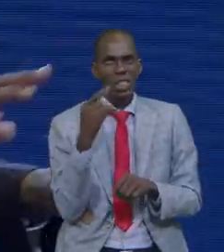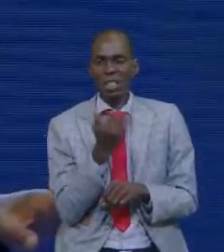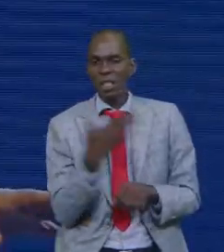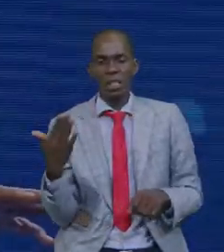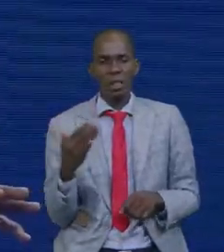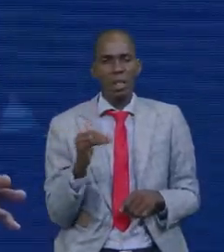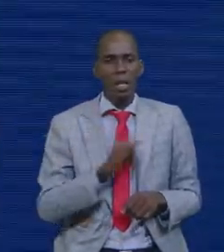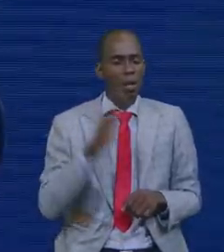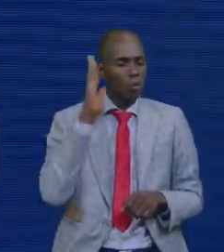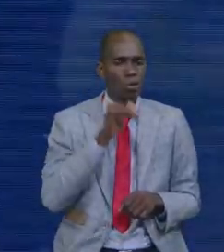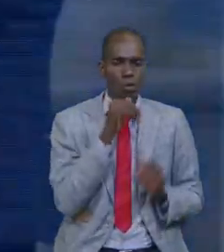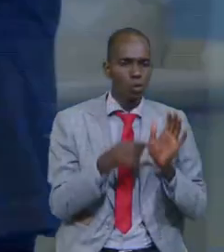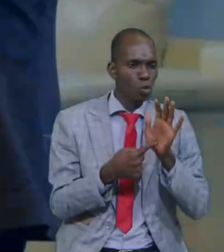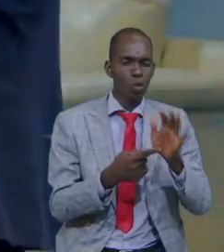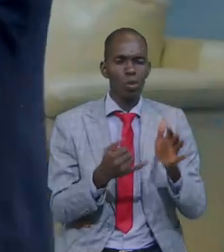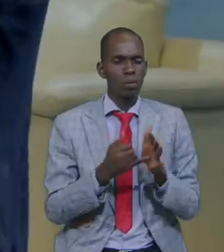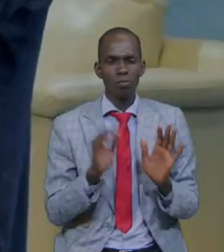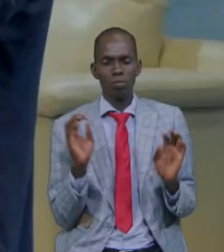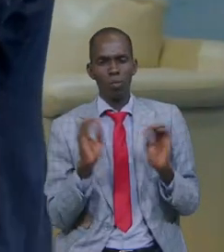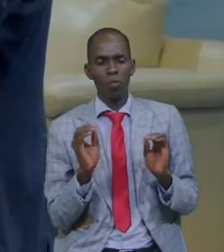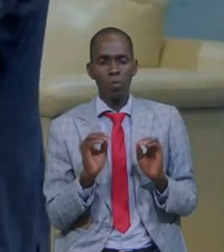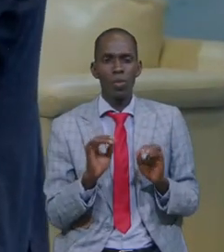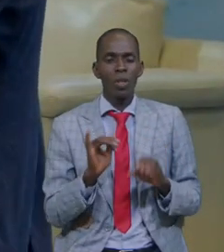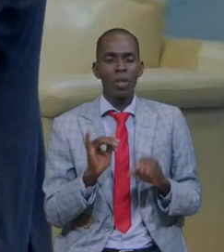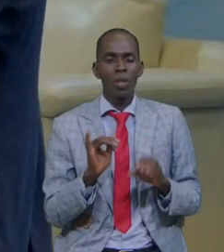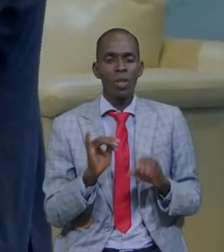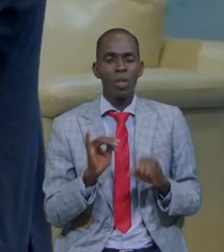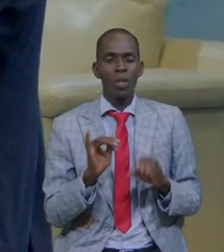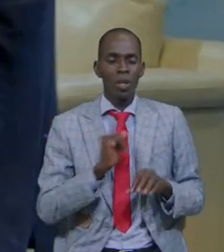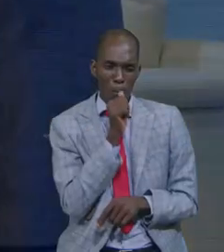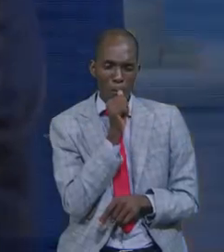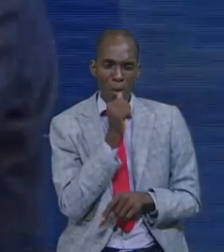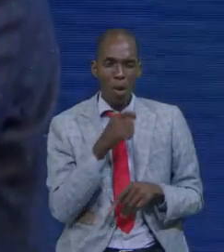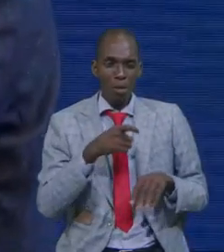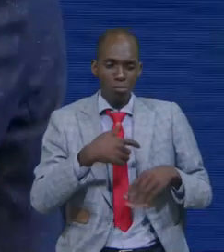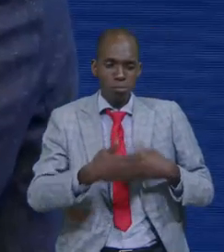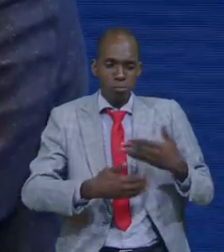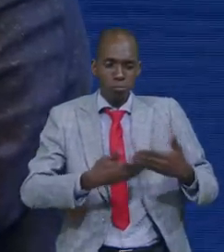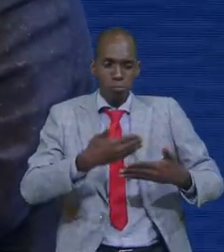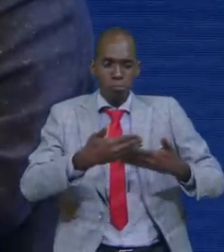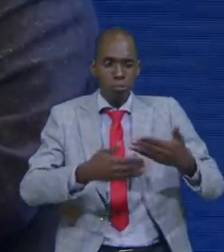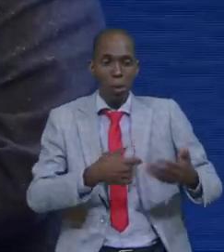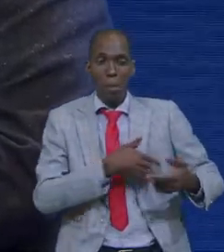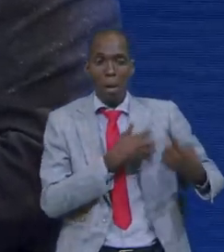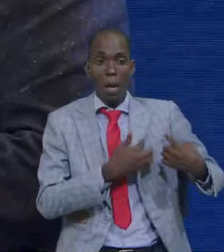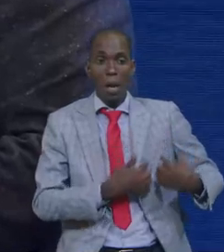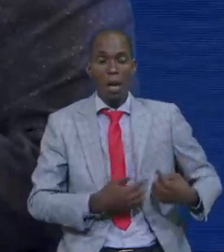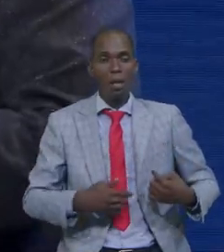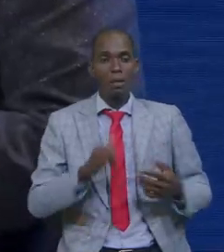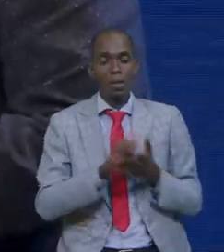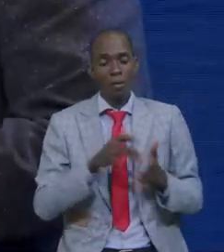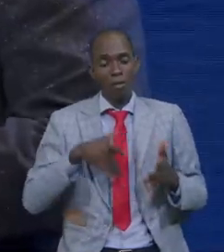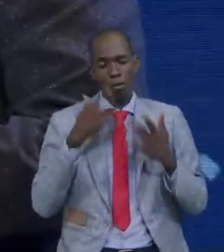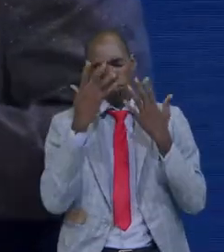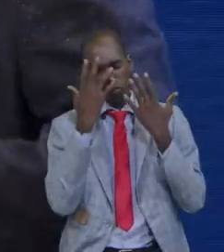about other activities. I will distract myself so that my mind will not think about nothing anymore,